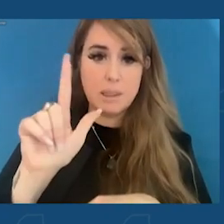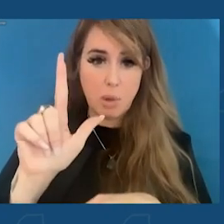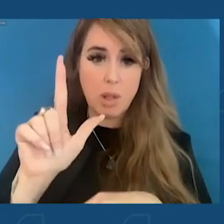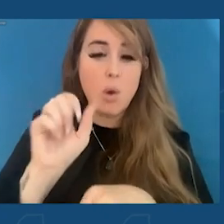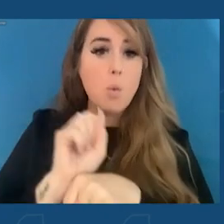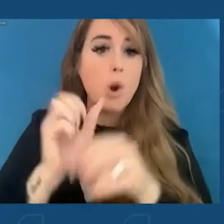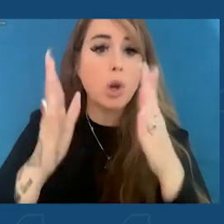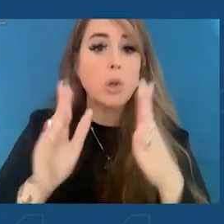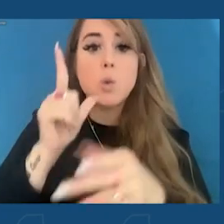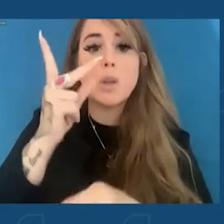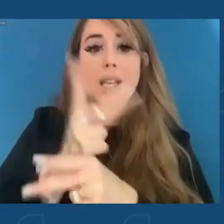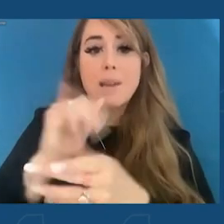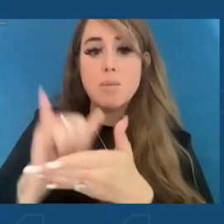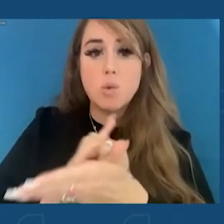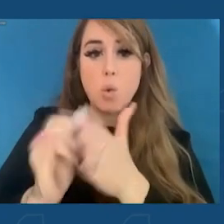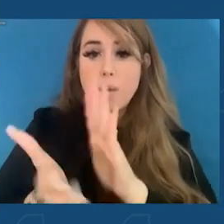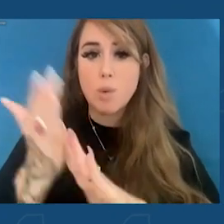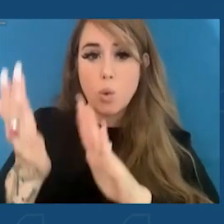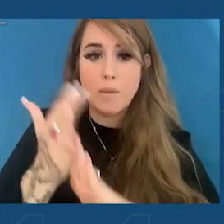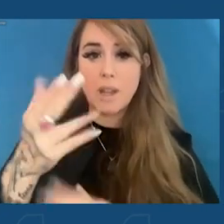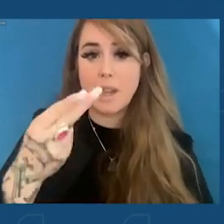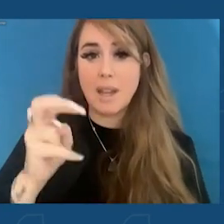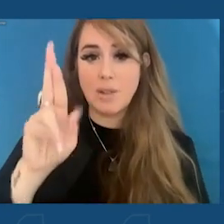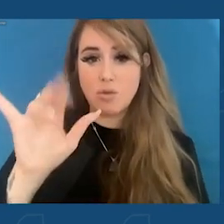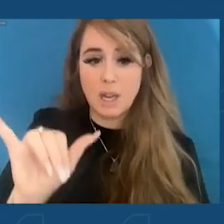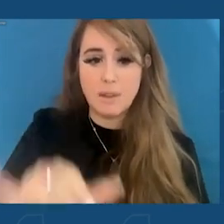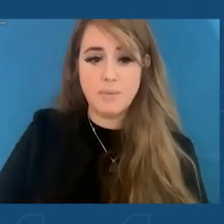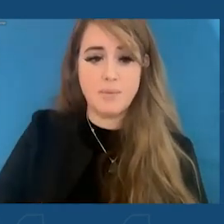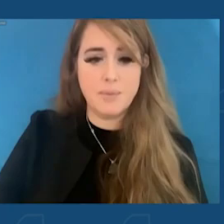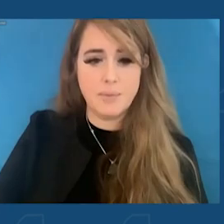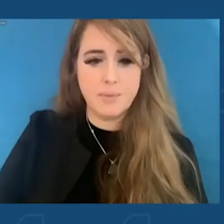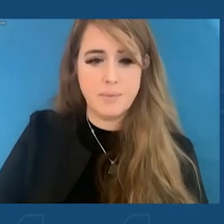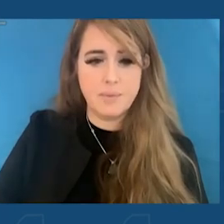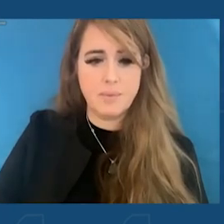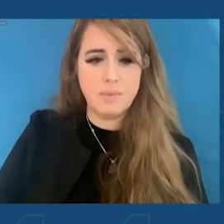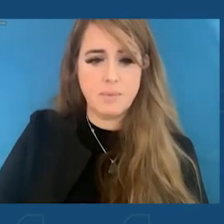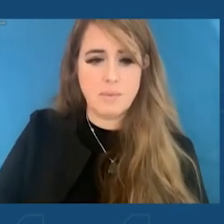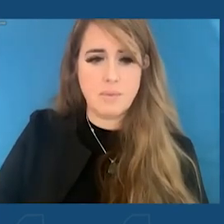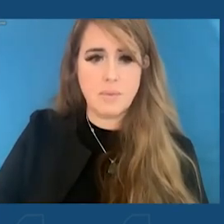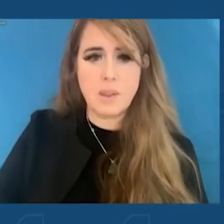York City moving, Henry Garrido.